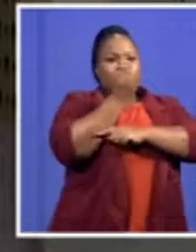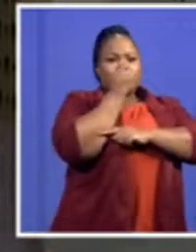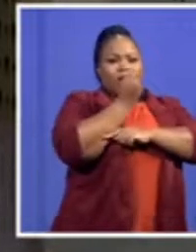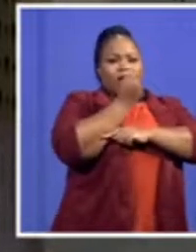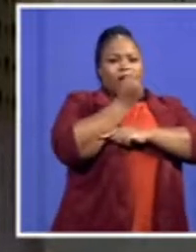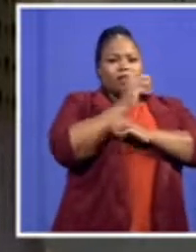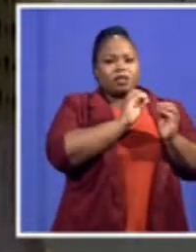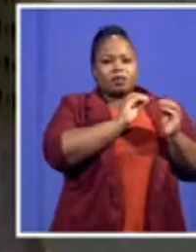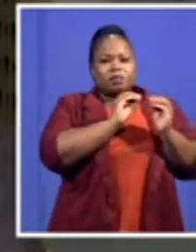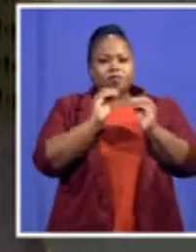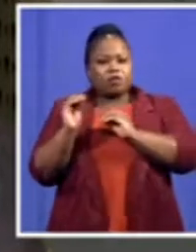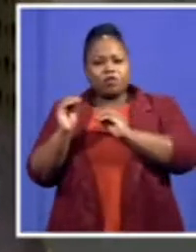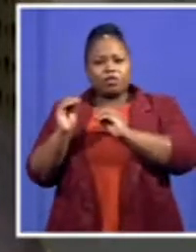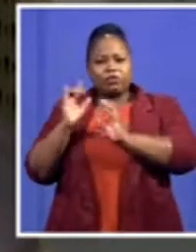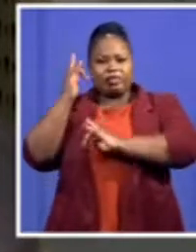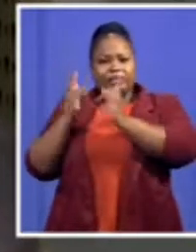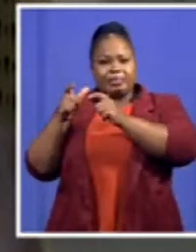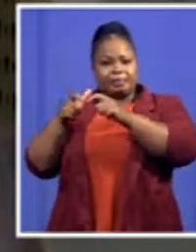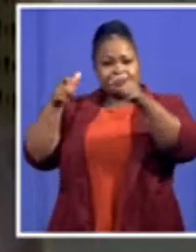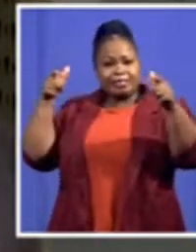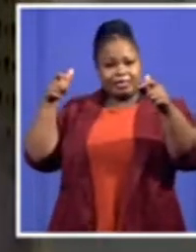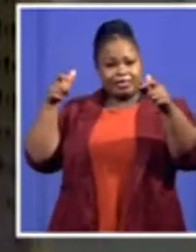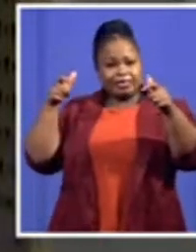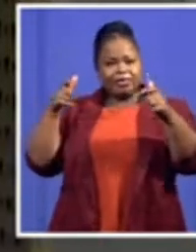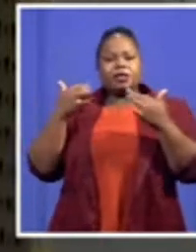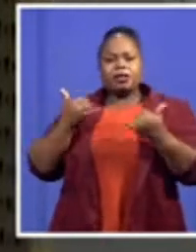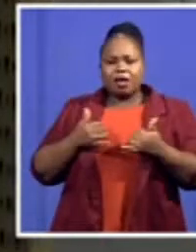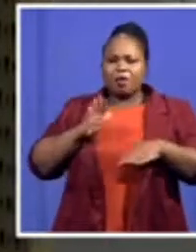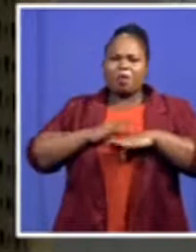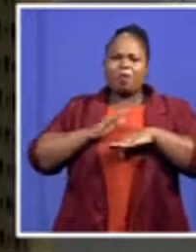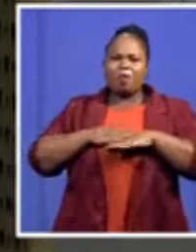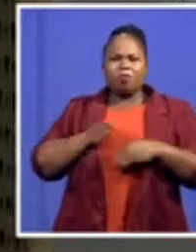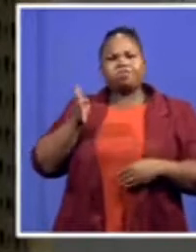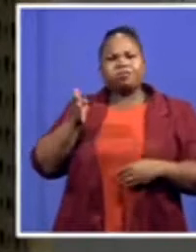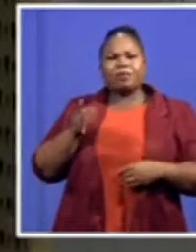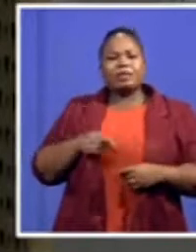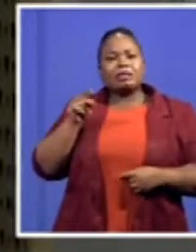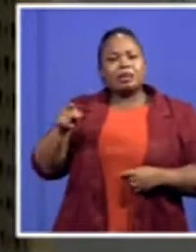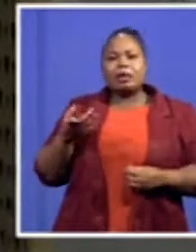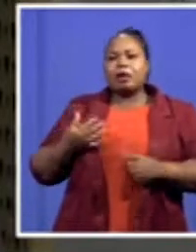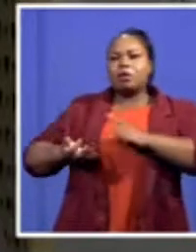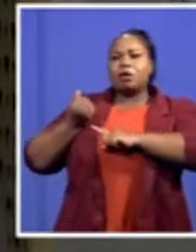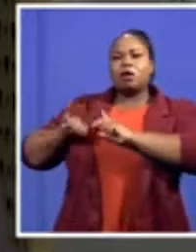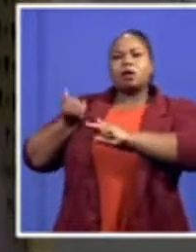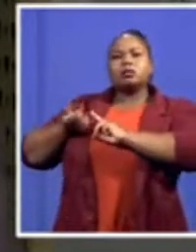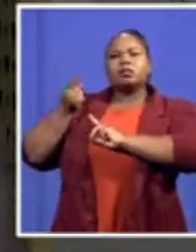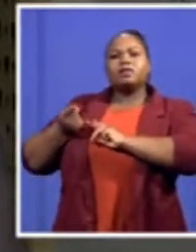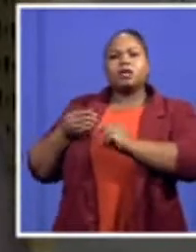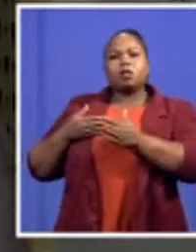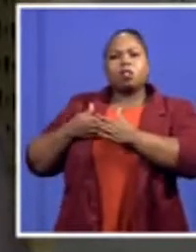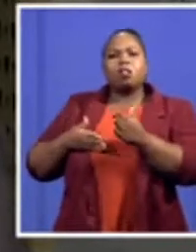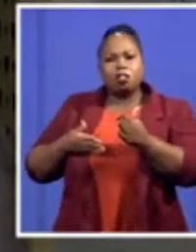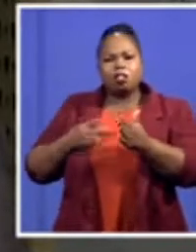the major urban centers threaten to derail some of the gains in this regard. Also